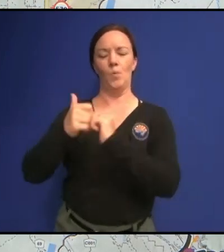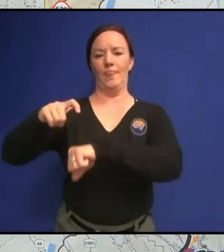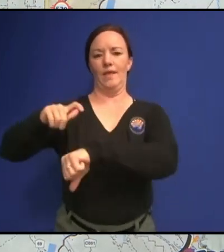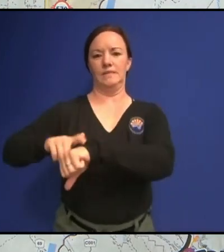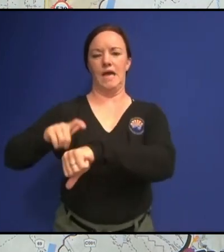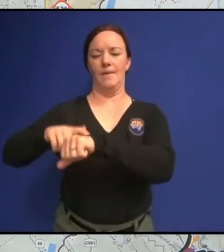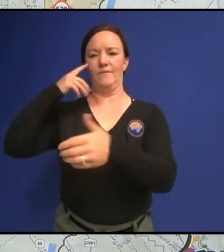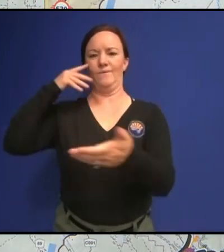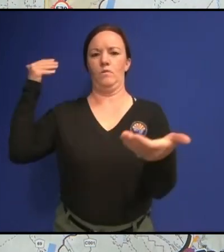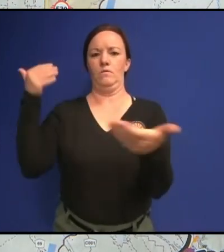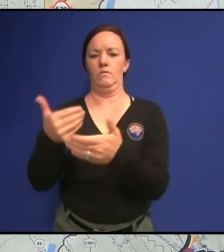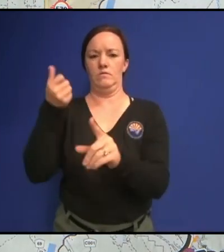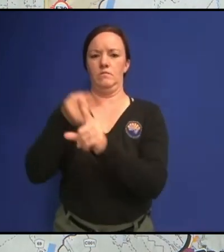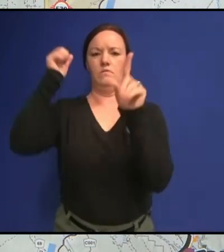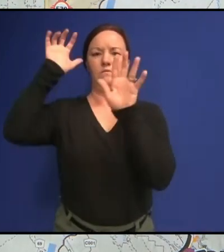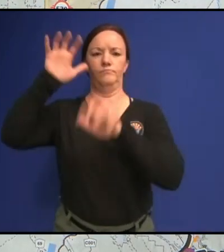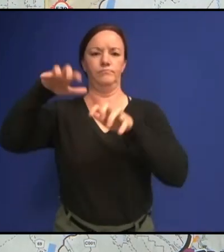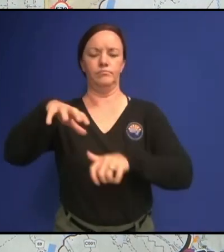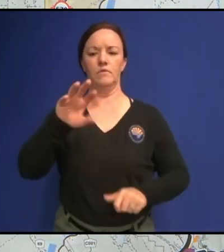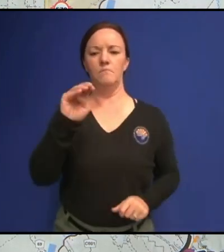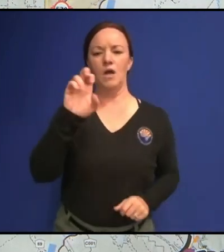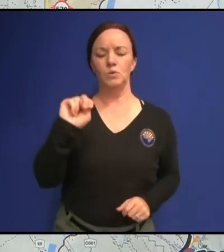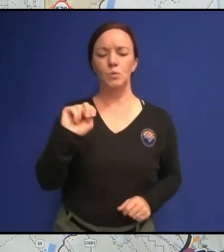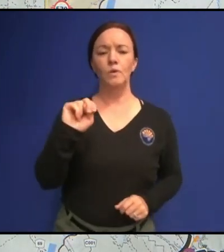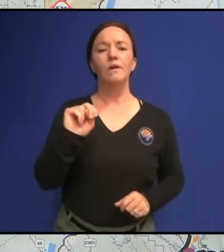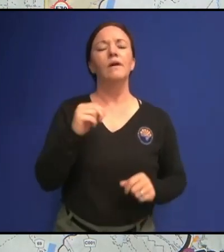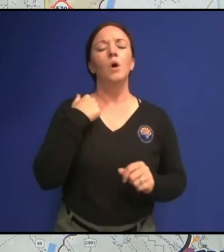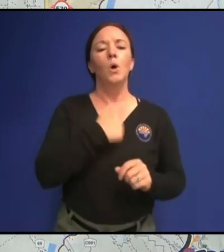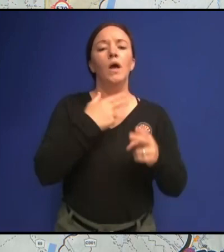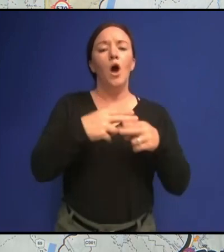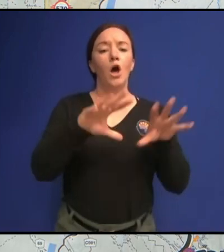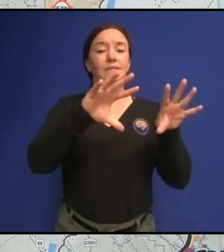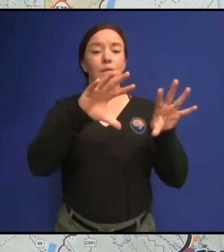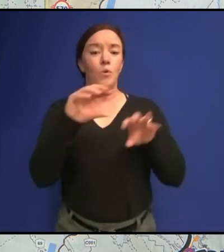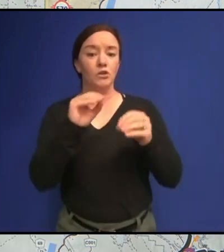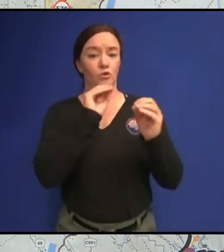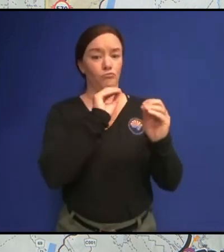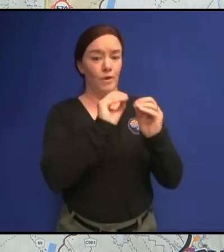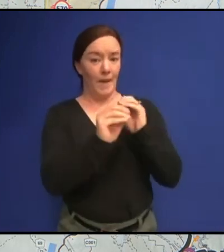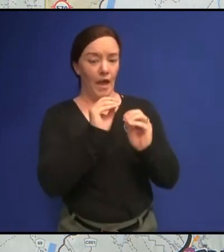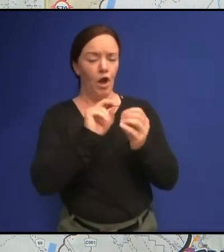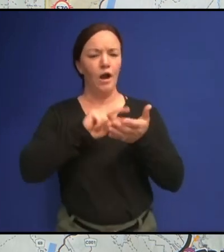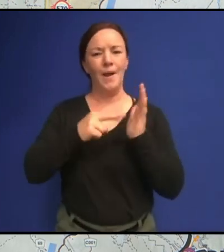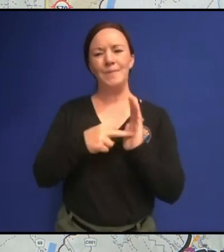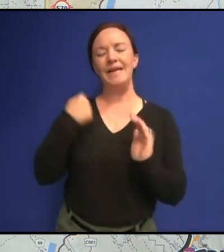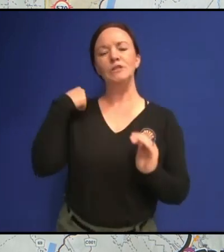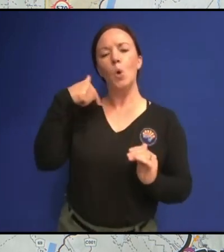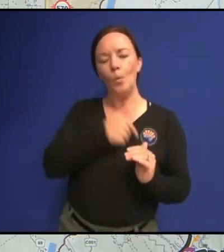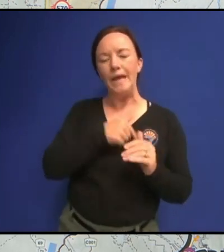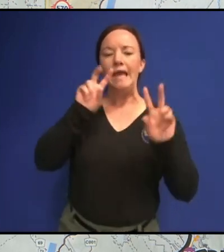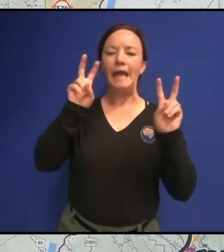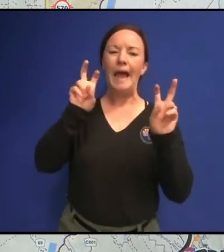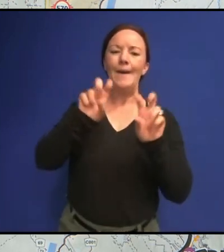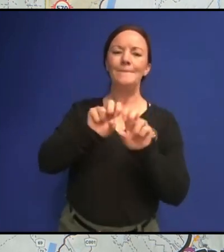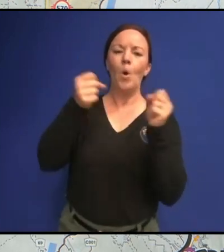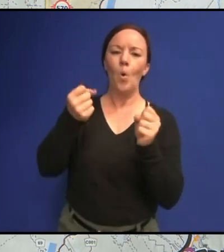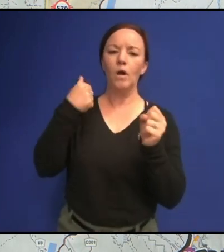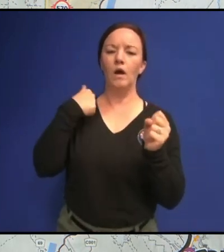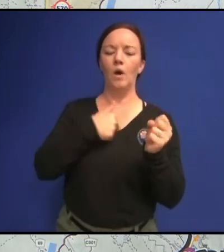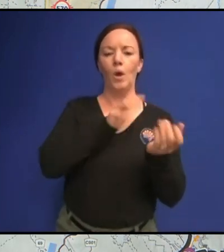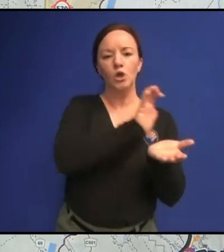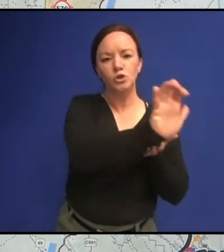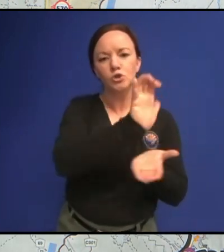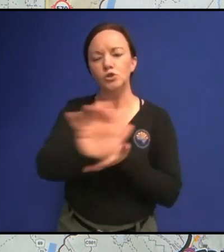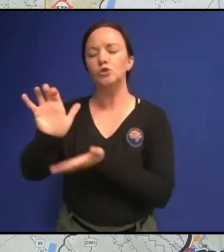repair. Basically, it's just fixing what we broke, and the things that we break are people's